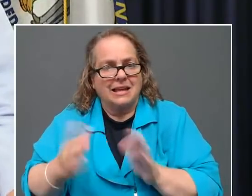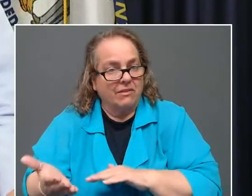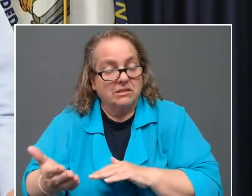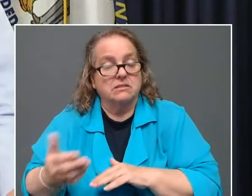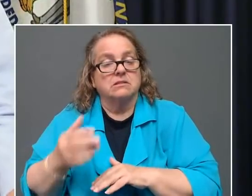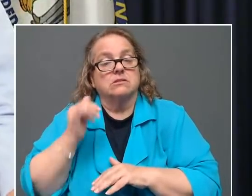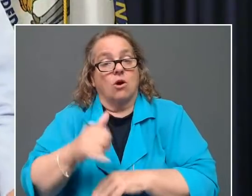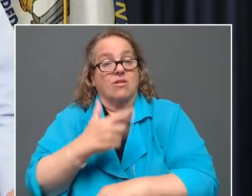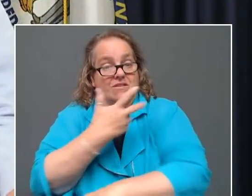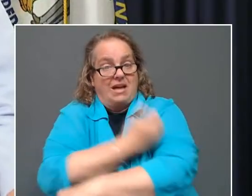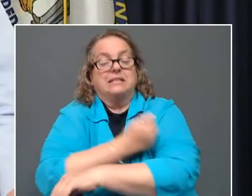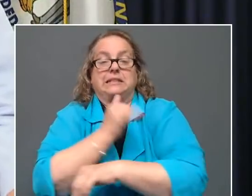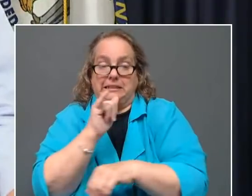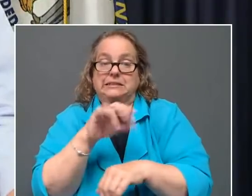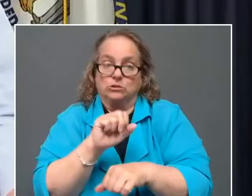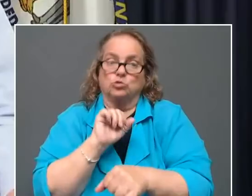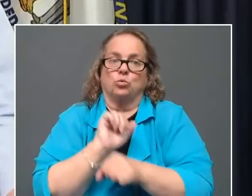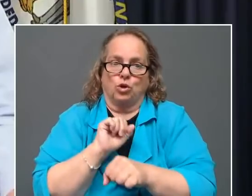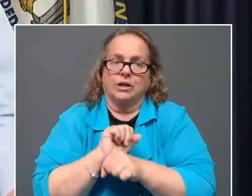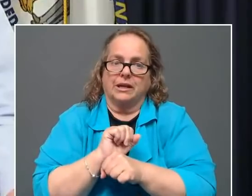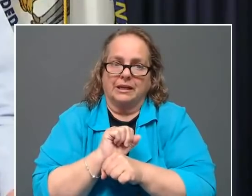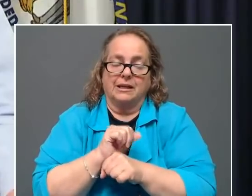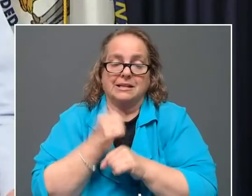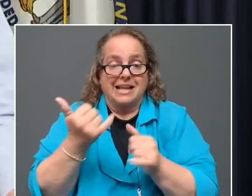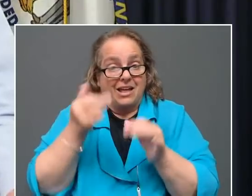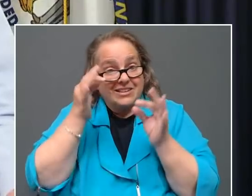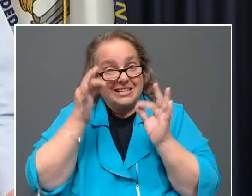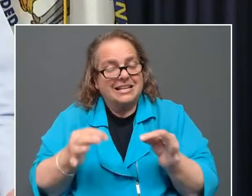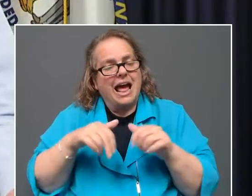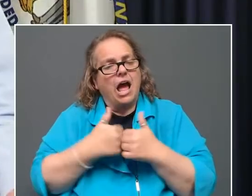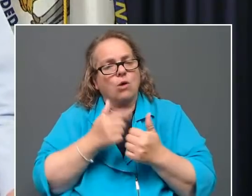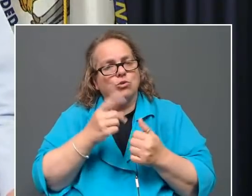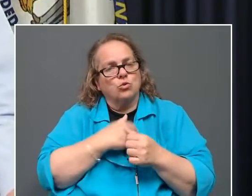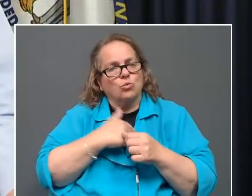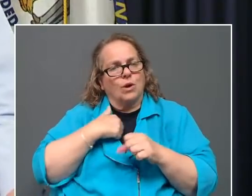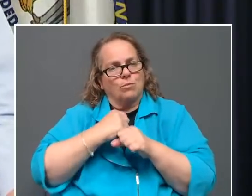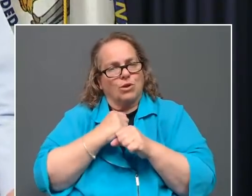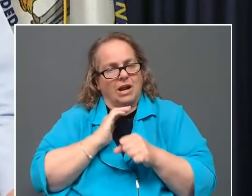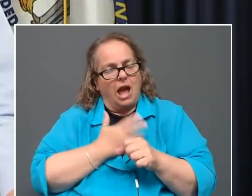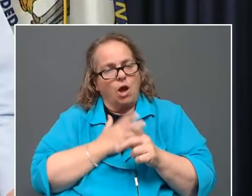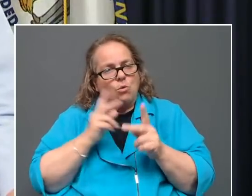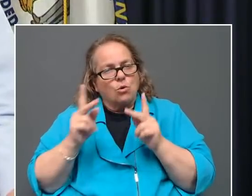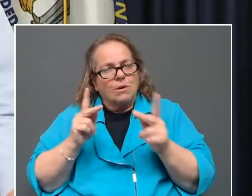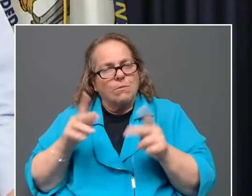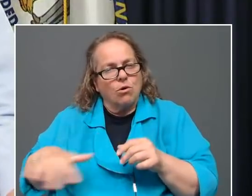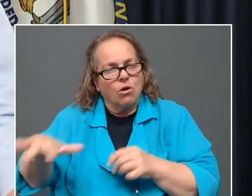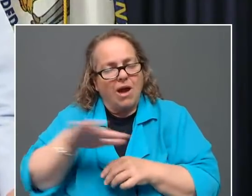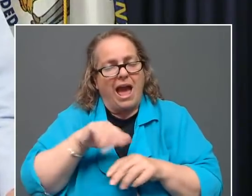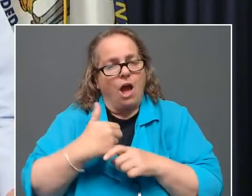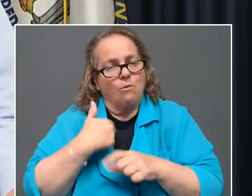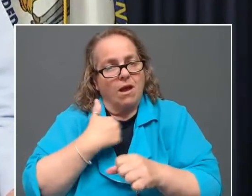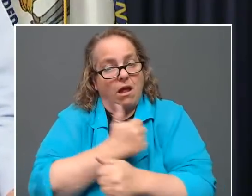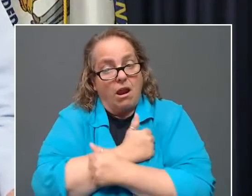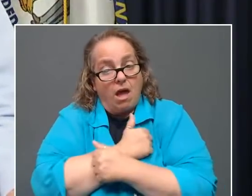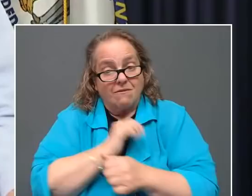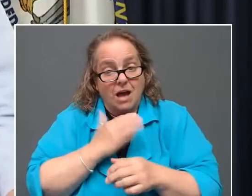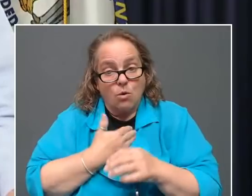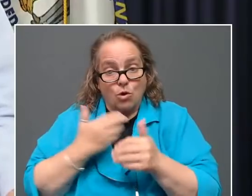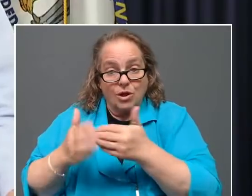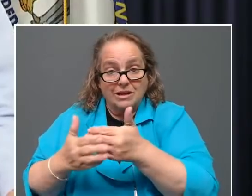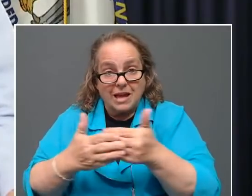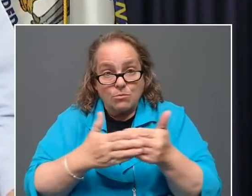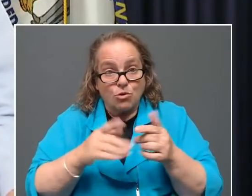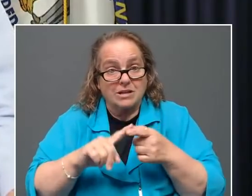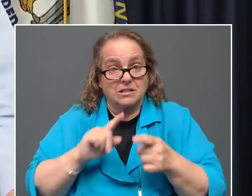decision on how we protect our fellow human being, how we love our neighbor as ourselves is about our decision to take